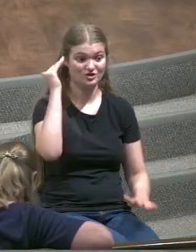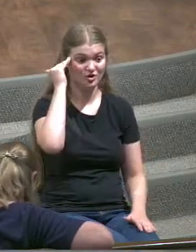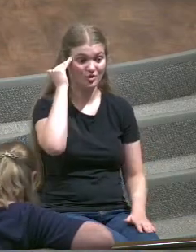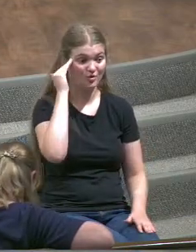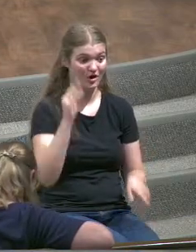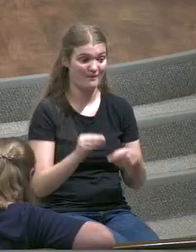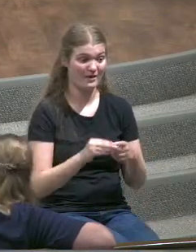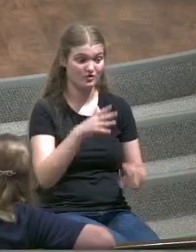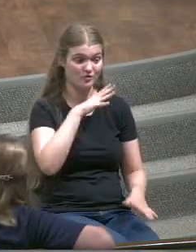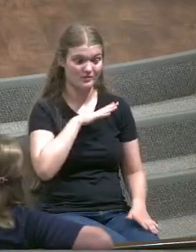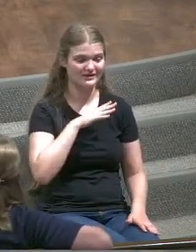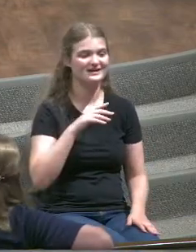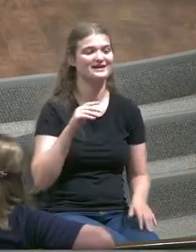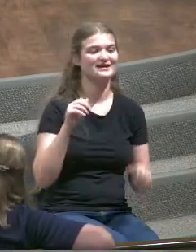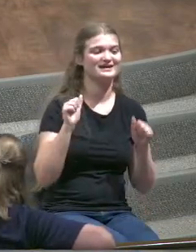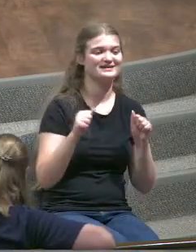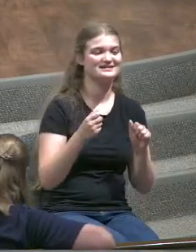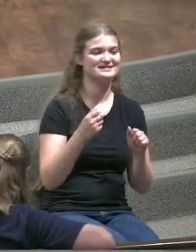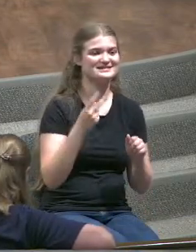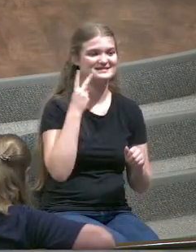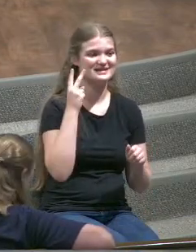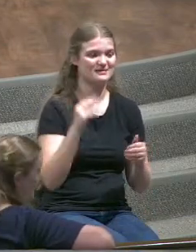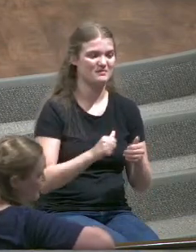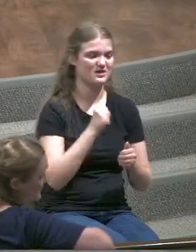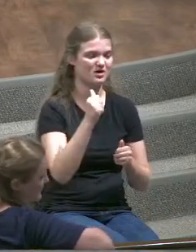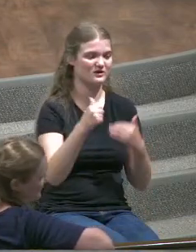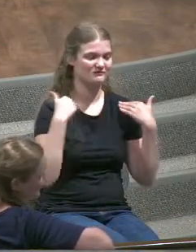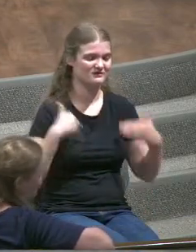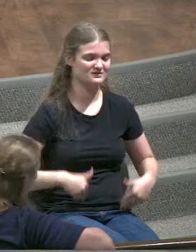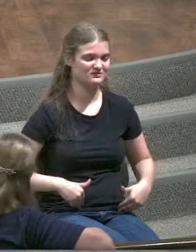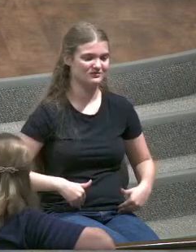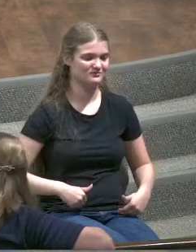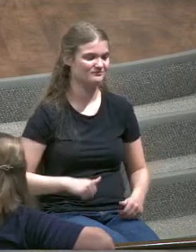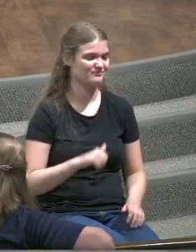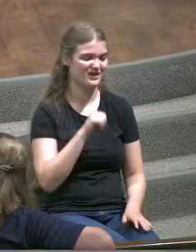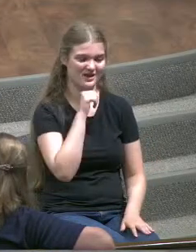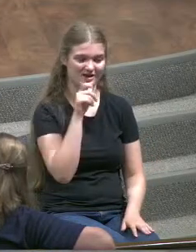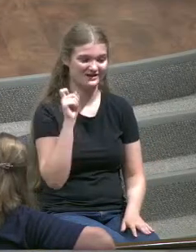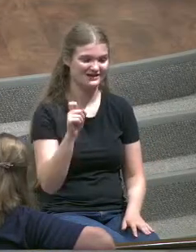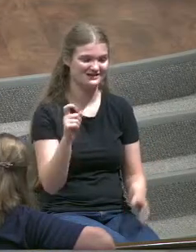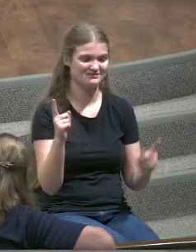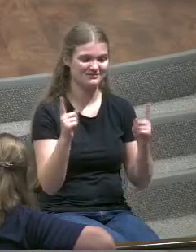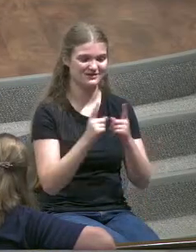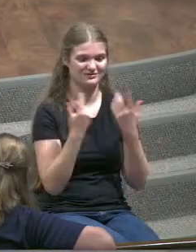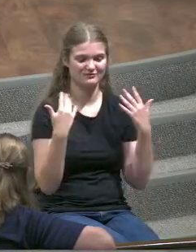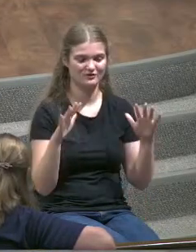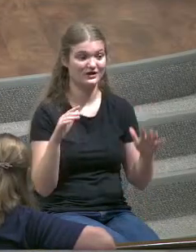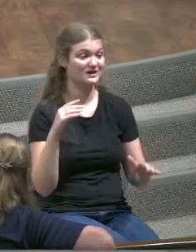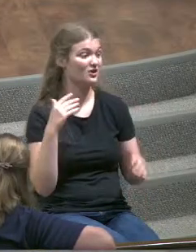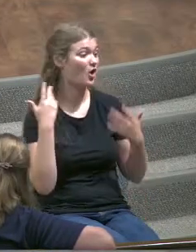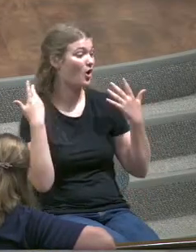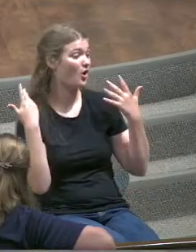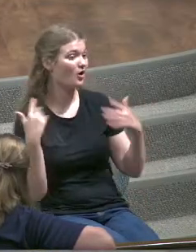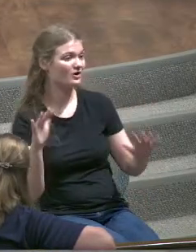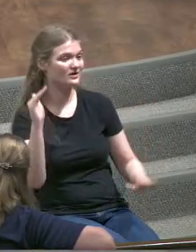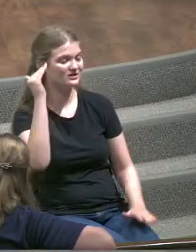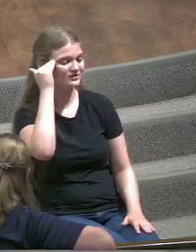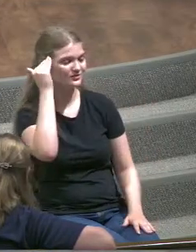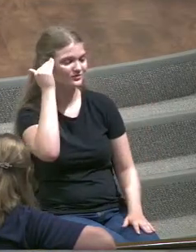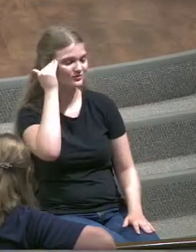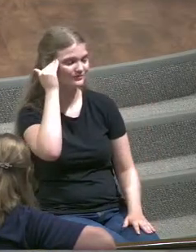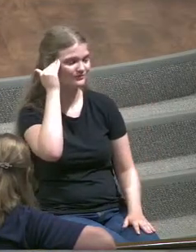the physical. He didn't have to have physically met her before he knew her. He knew everything about her